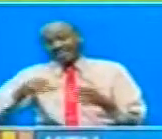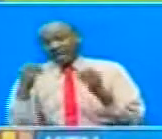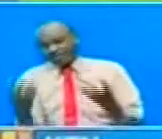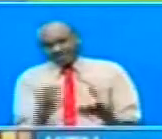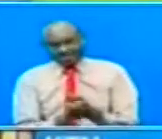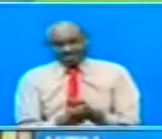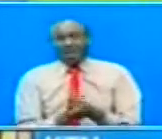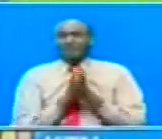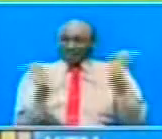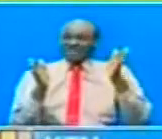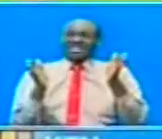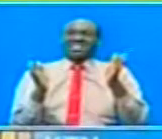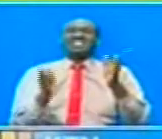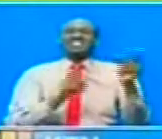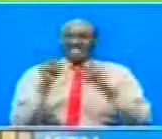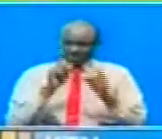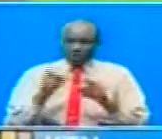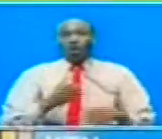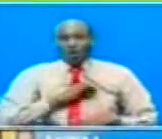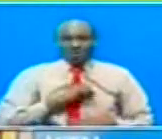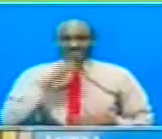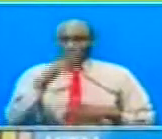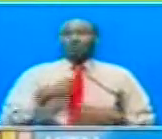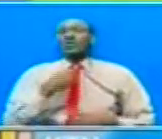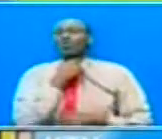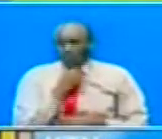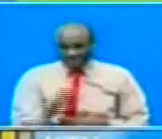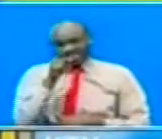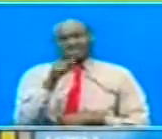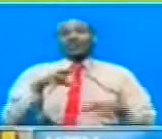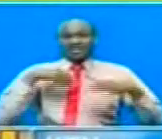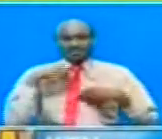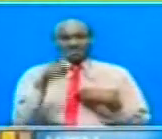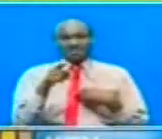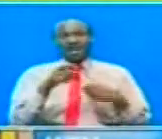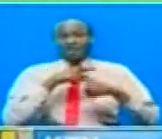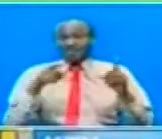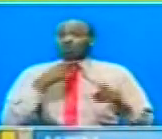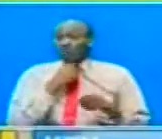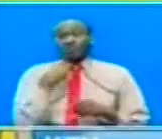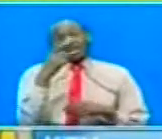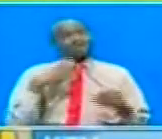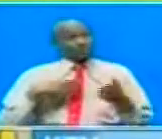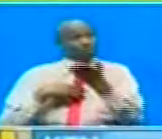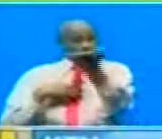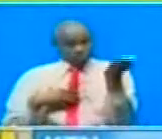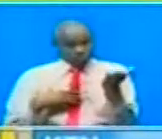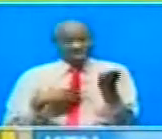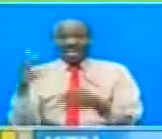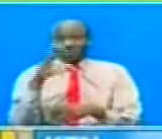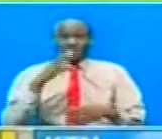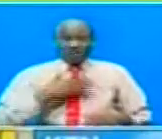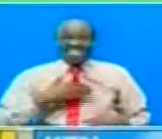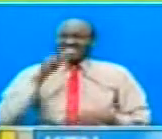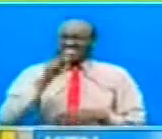Public transport owners have declared that we want to go into this system, and we want to tell passengers this is only